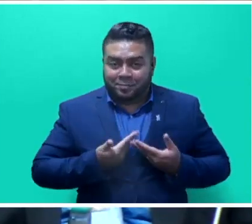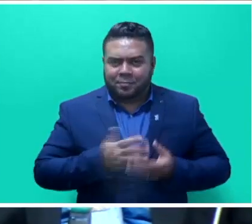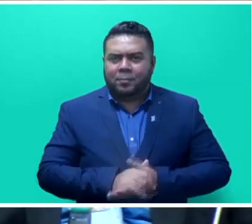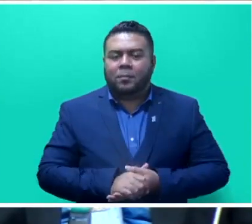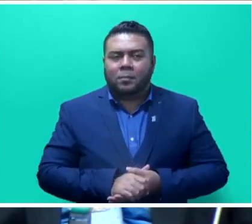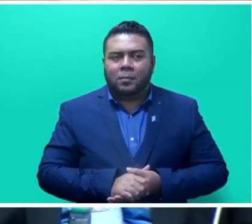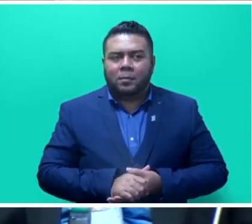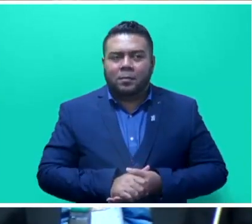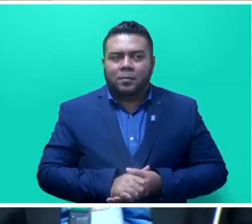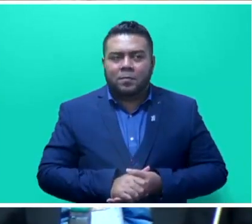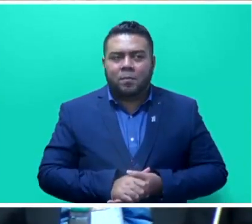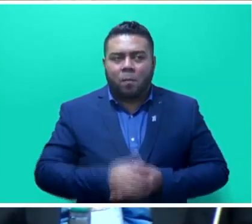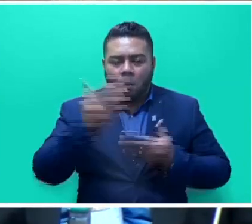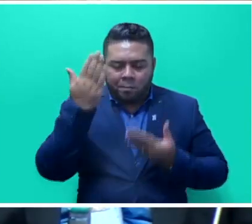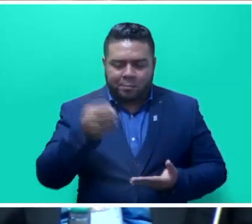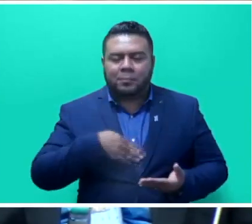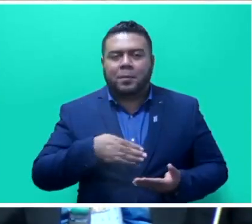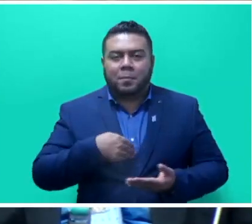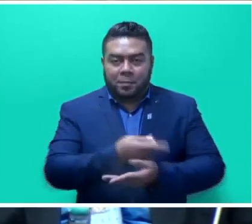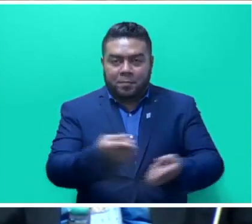that's been posed to me by the Honourable Member.